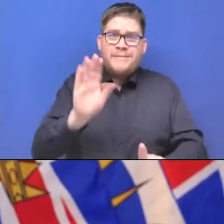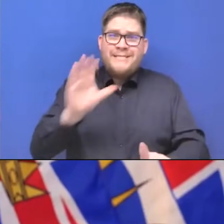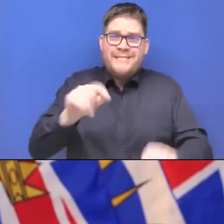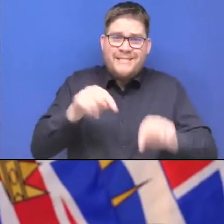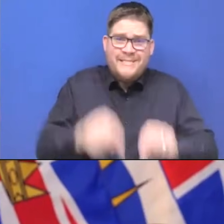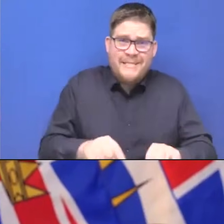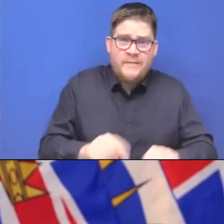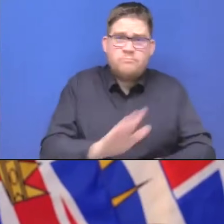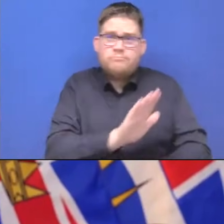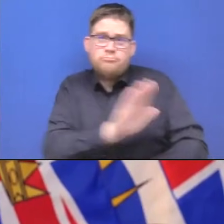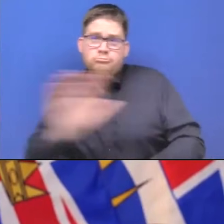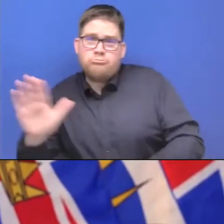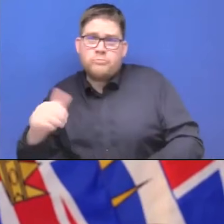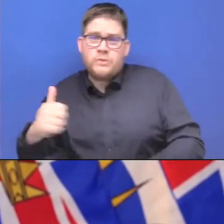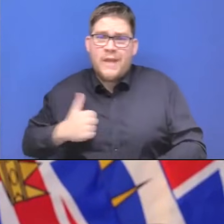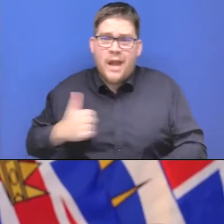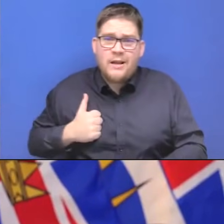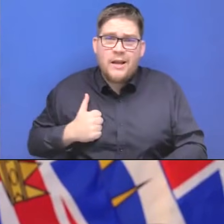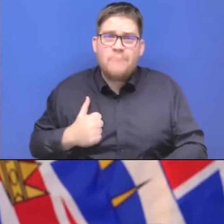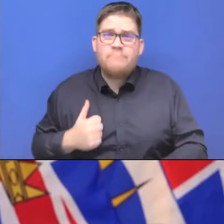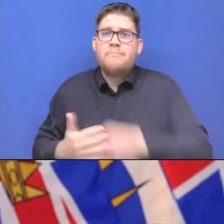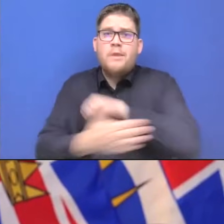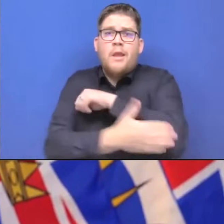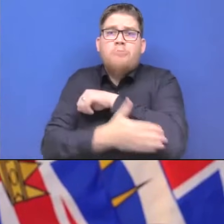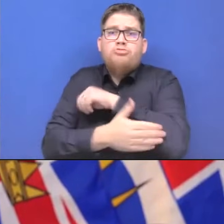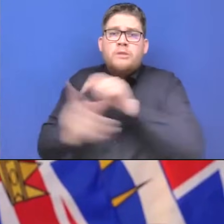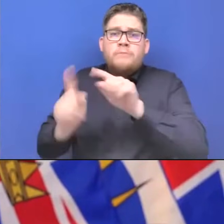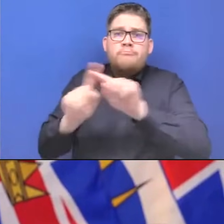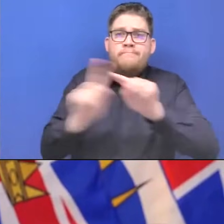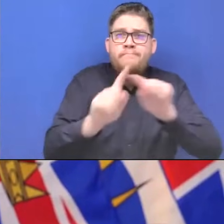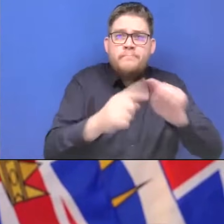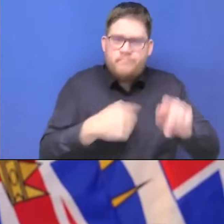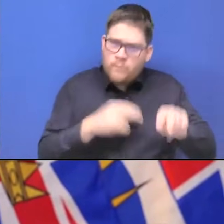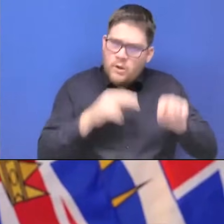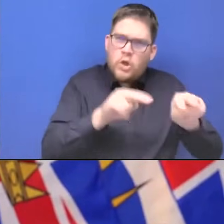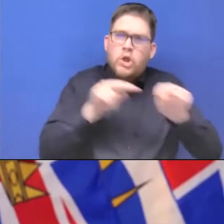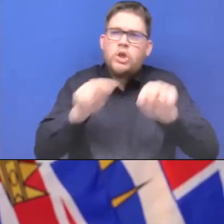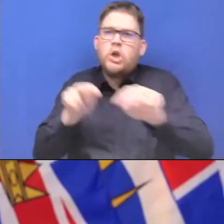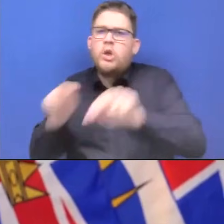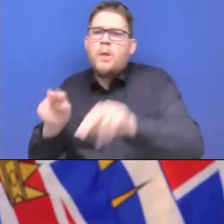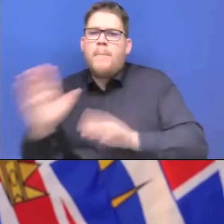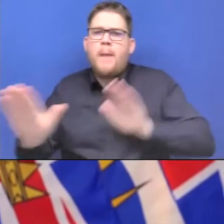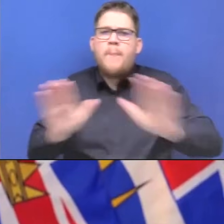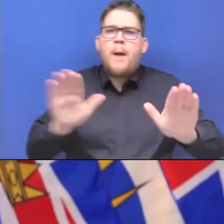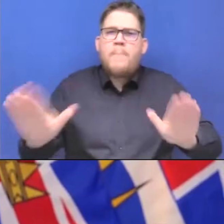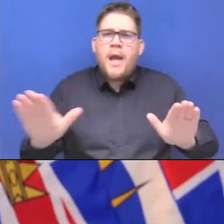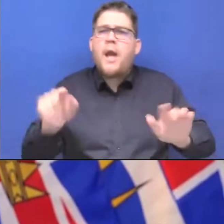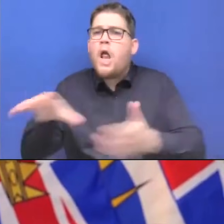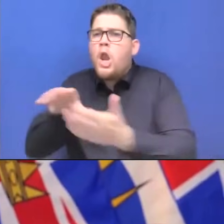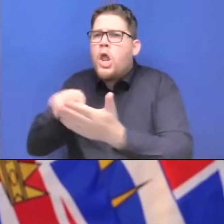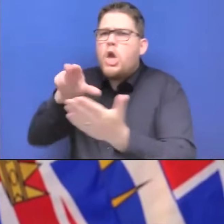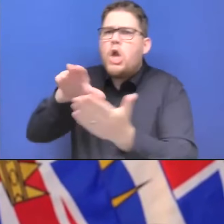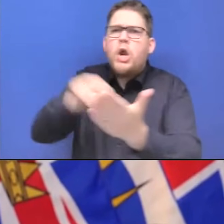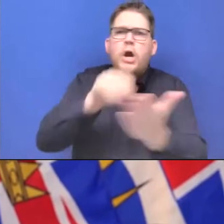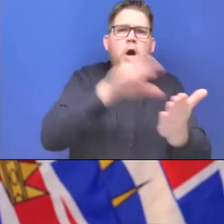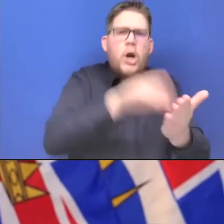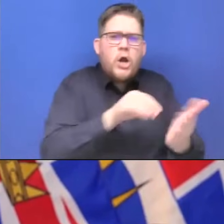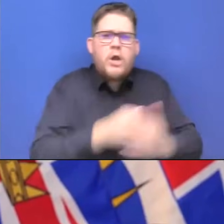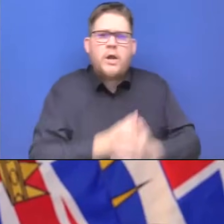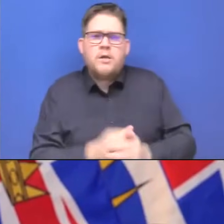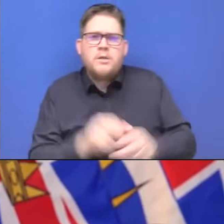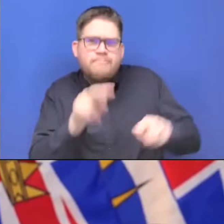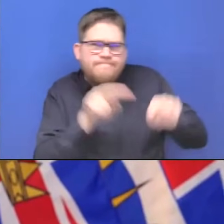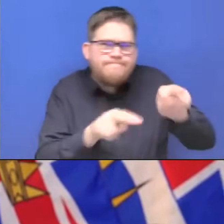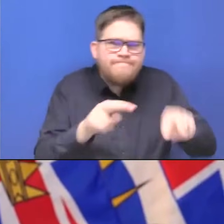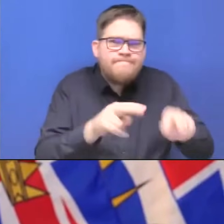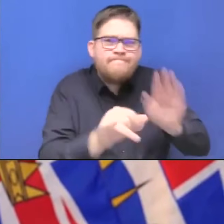transmission in communities, but also where we are seeing the new variants arising. And we know how important it is that we